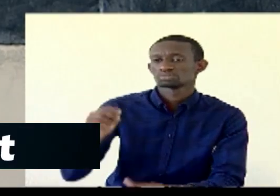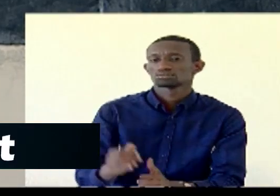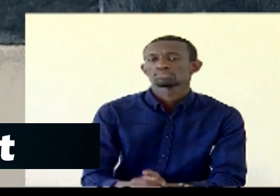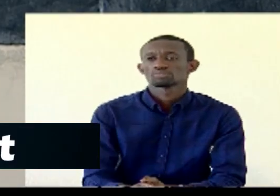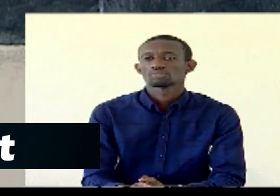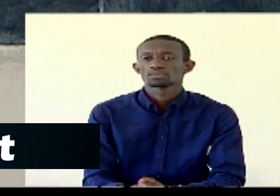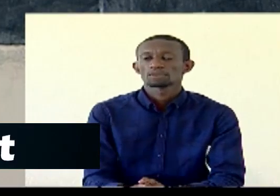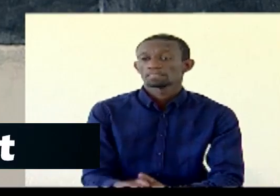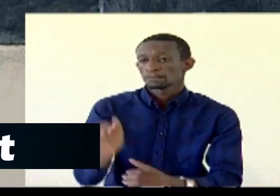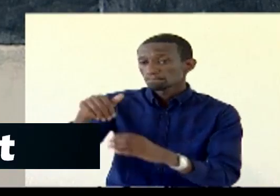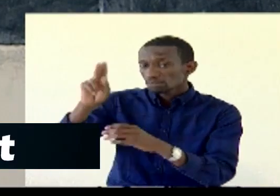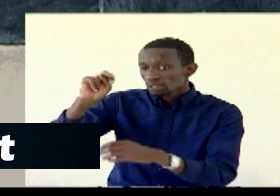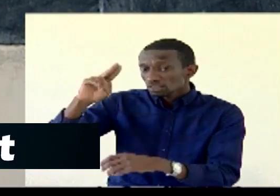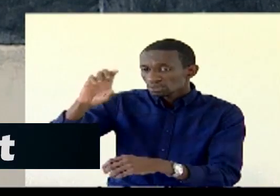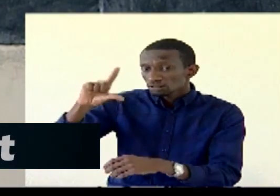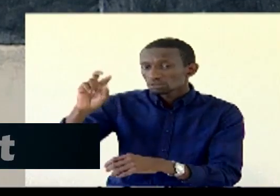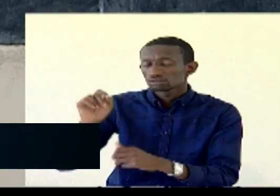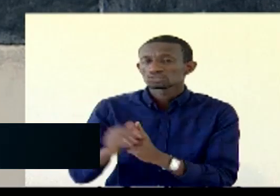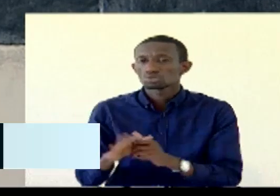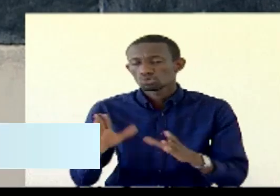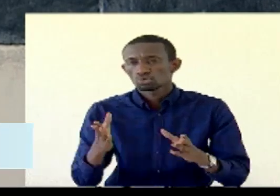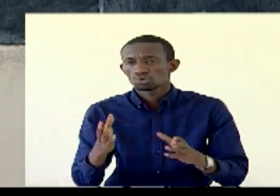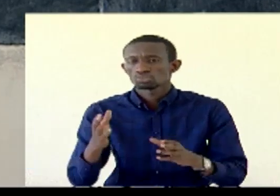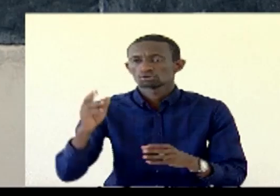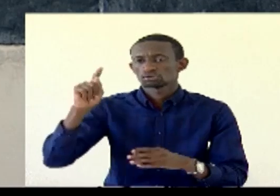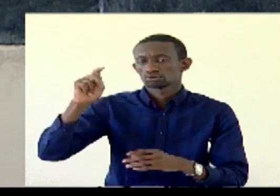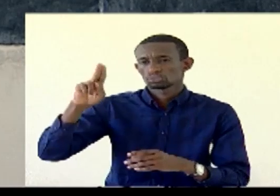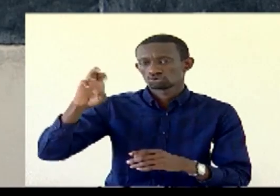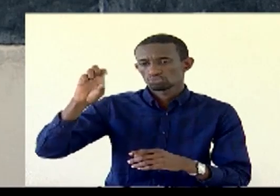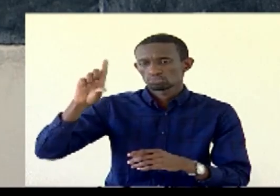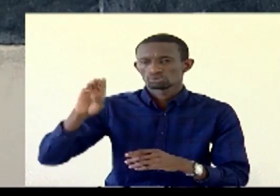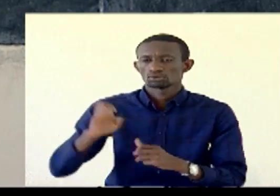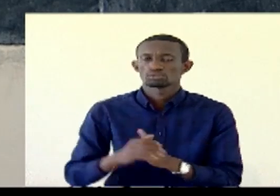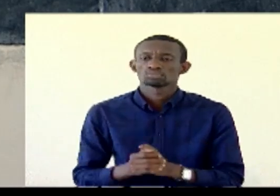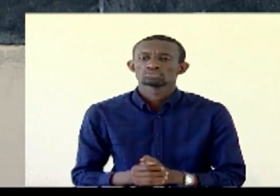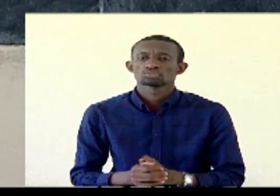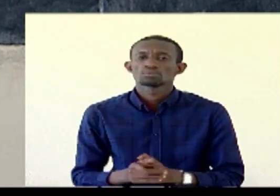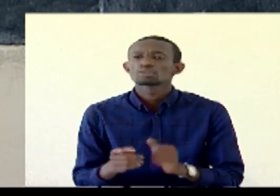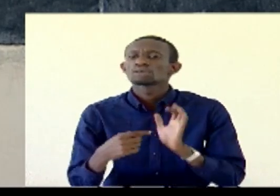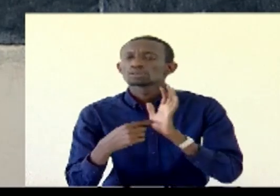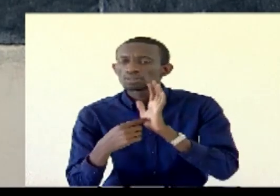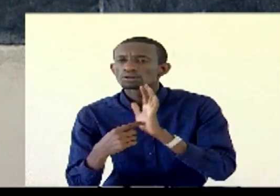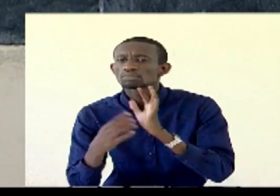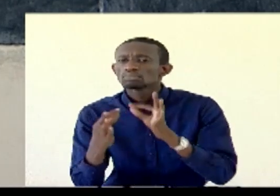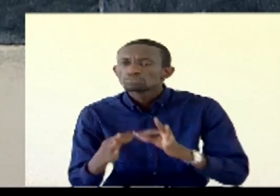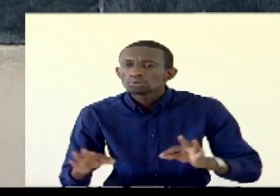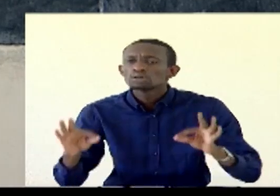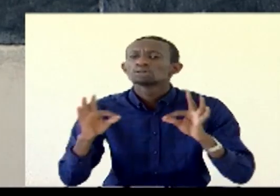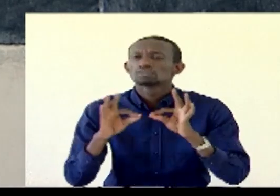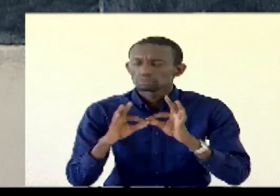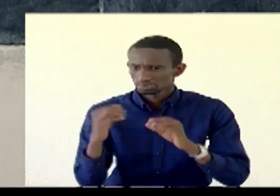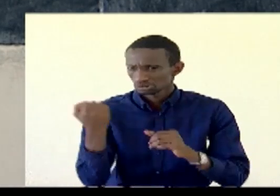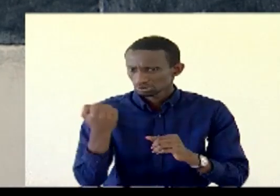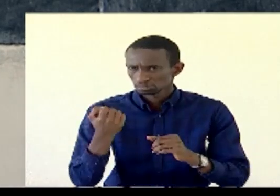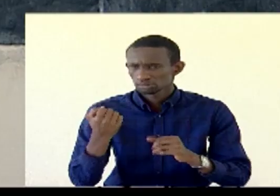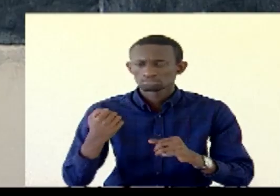what are called nephrons, or renal tubules. A nephron is therefore referred to as the functional unit of the kidney. So next